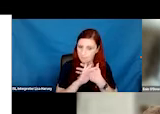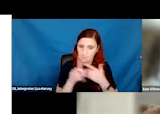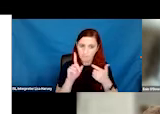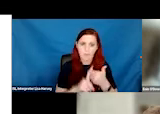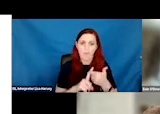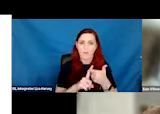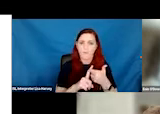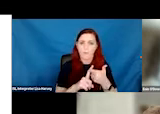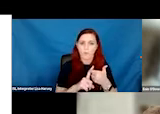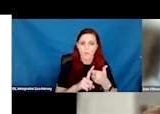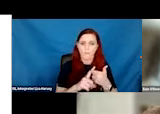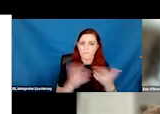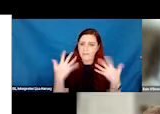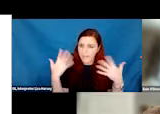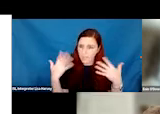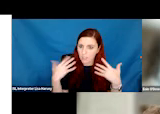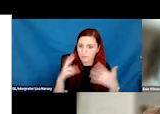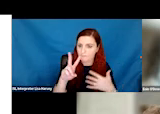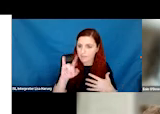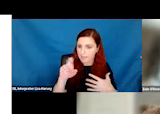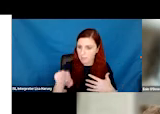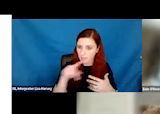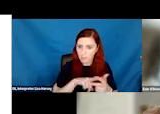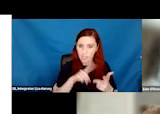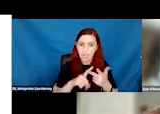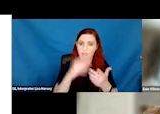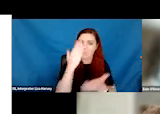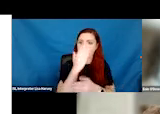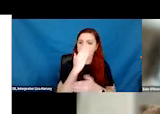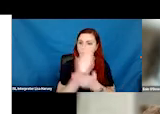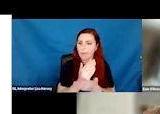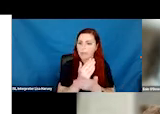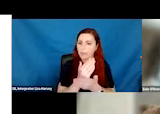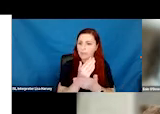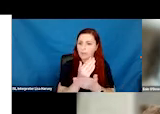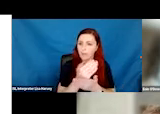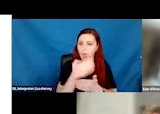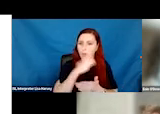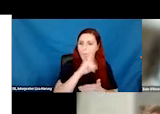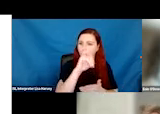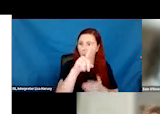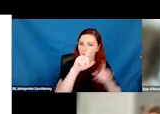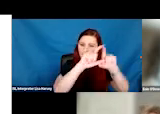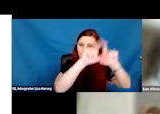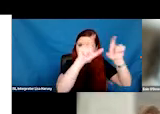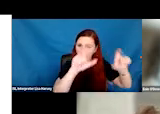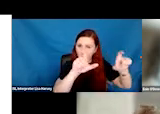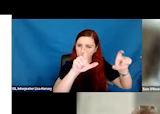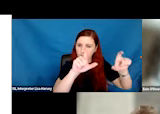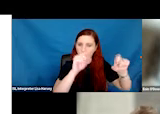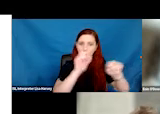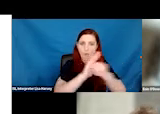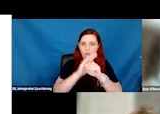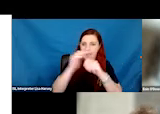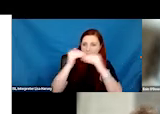ventilation, and preventing falls across a void or an edge, falls out windows or fall